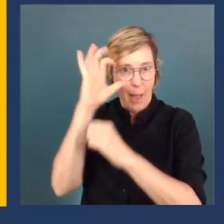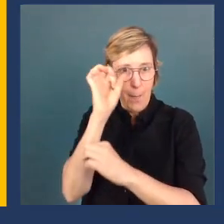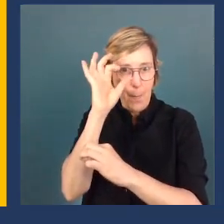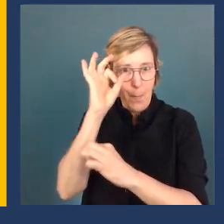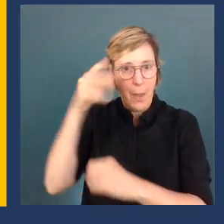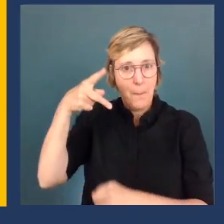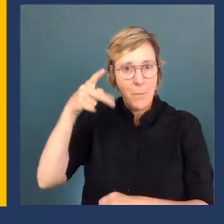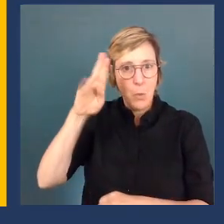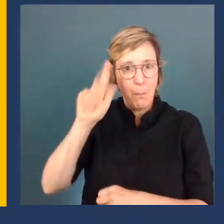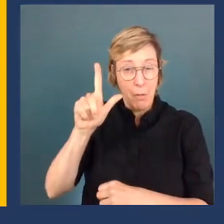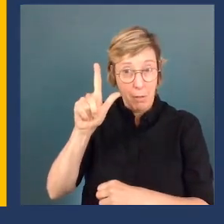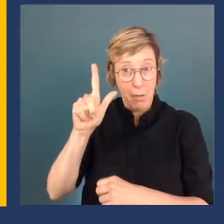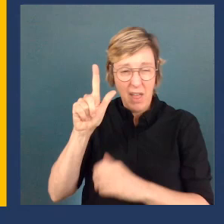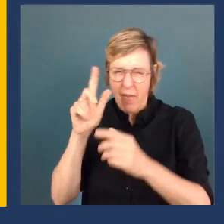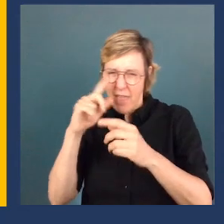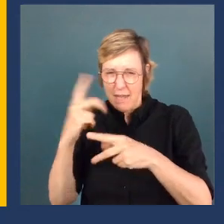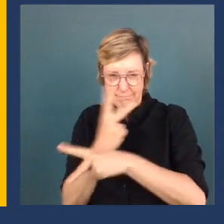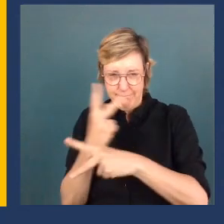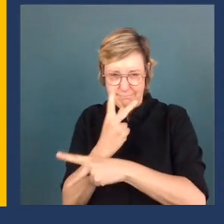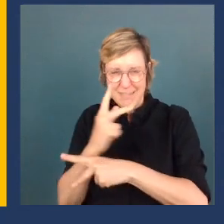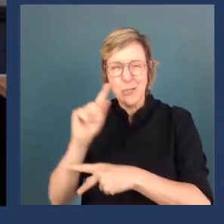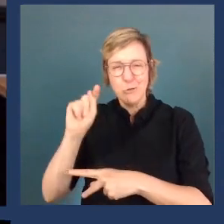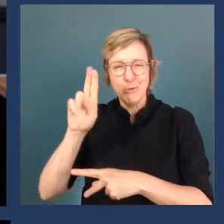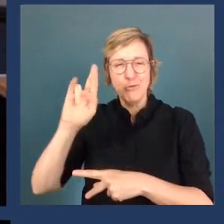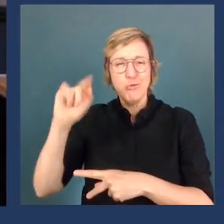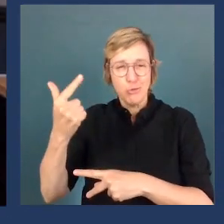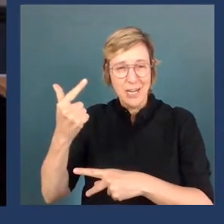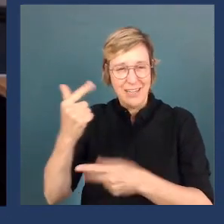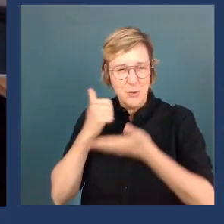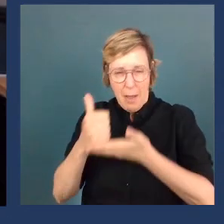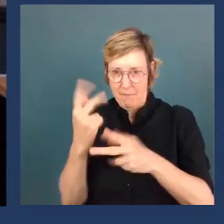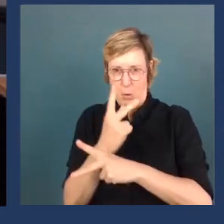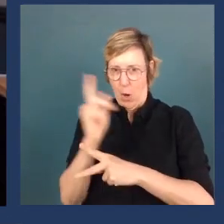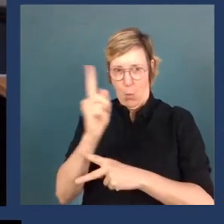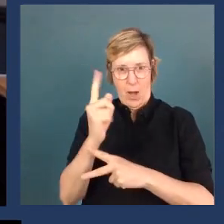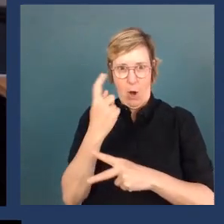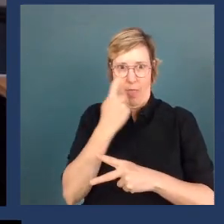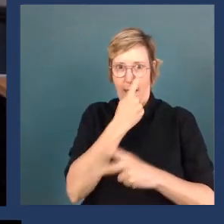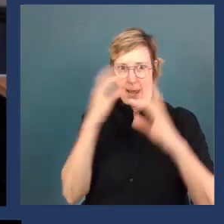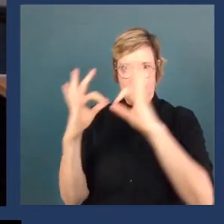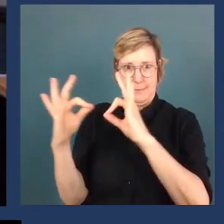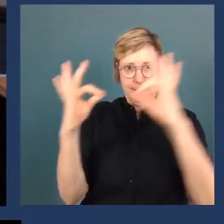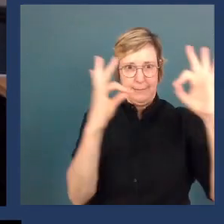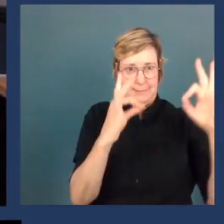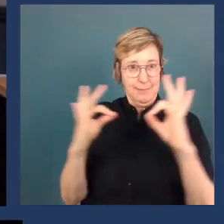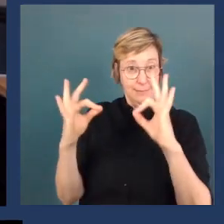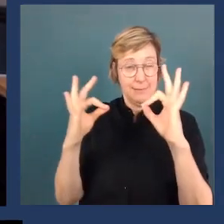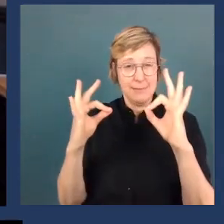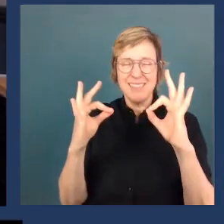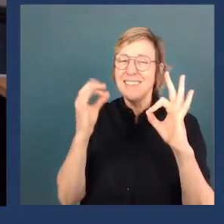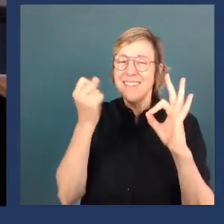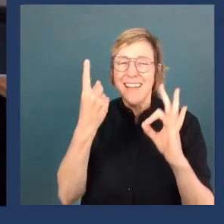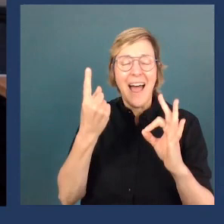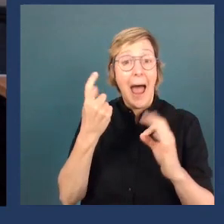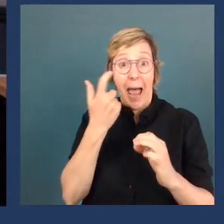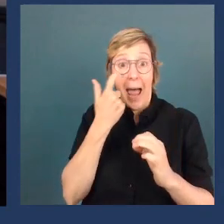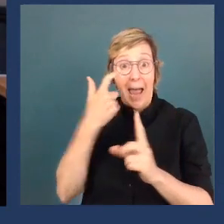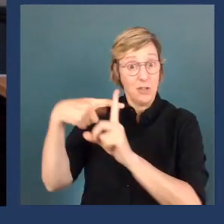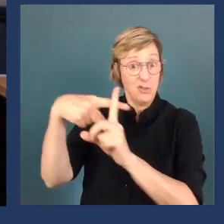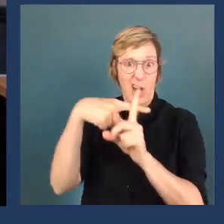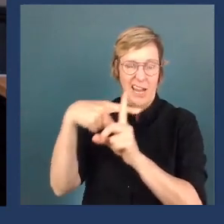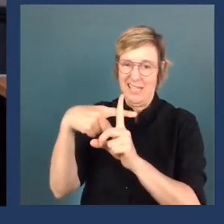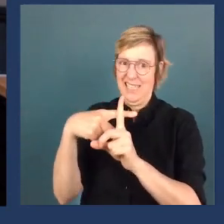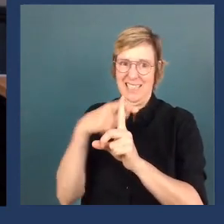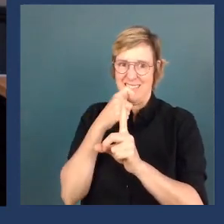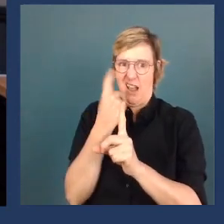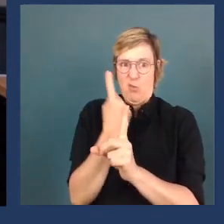bunch of trigonometry to figure out where you're looking on a screen. Eye tracking is not really just one monolithic unit. It's actually a stack of